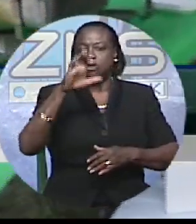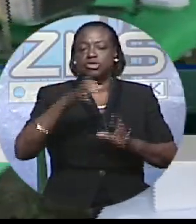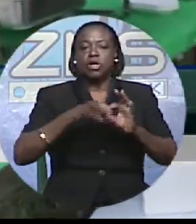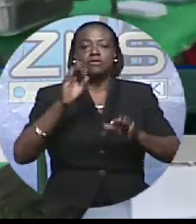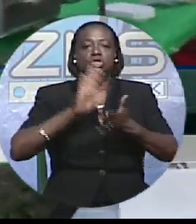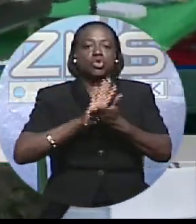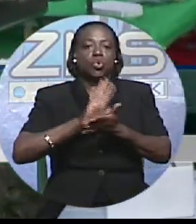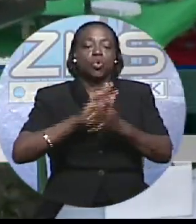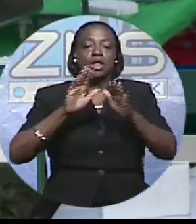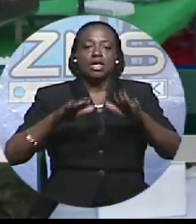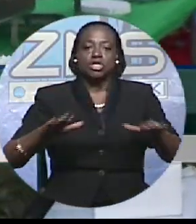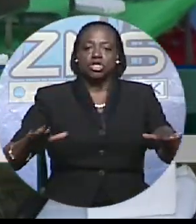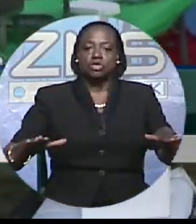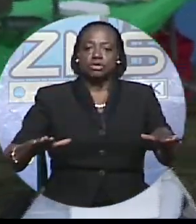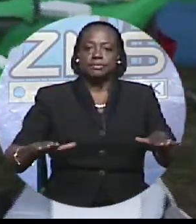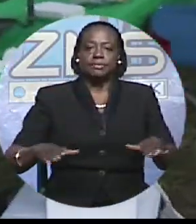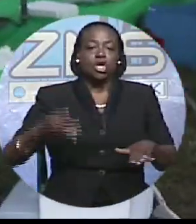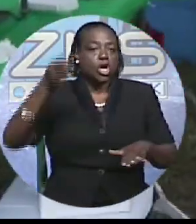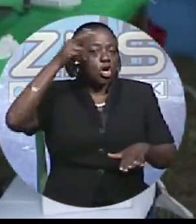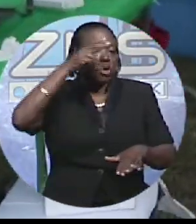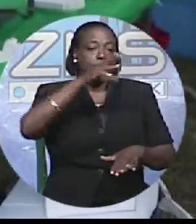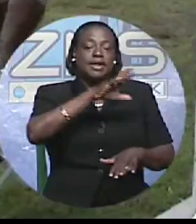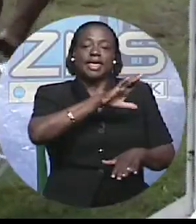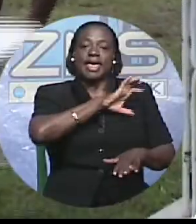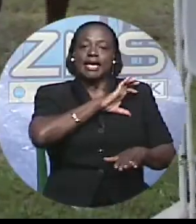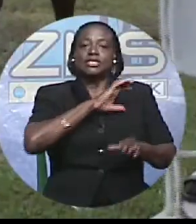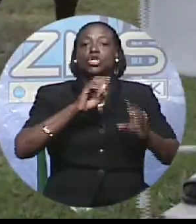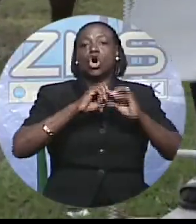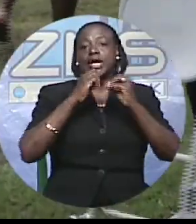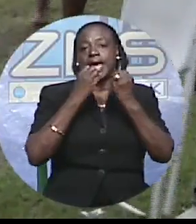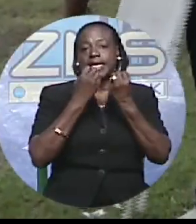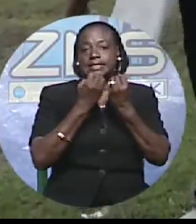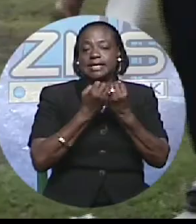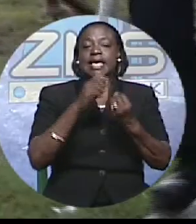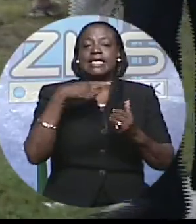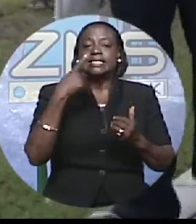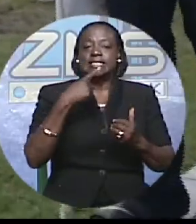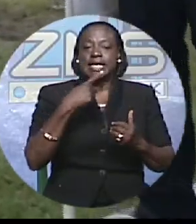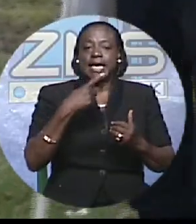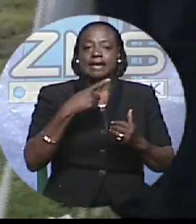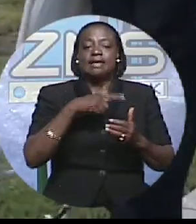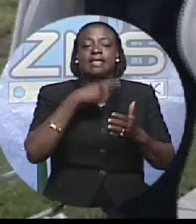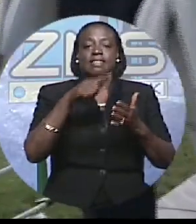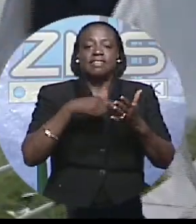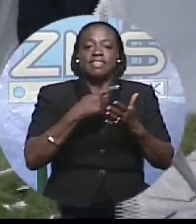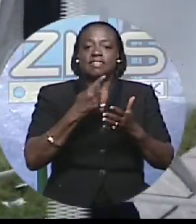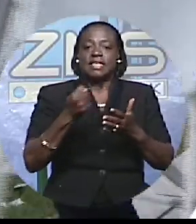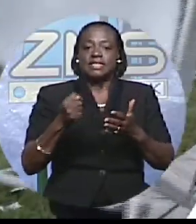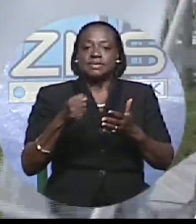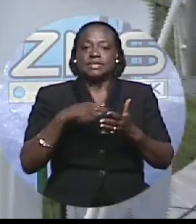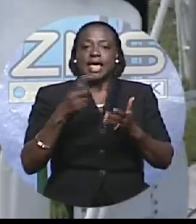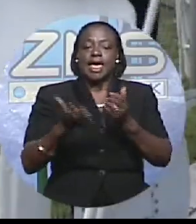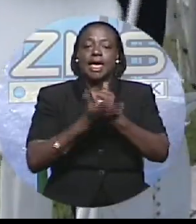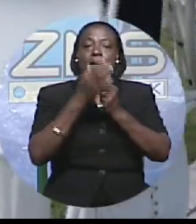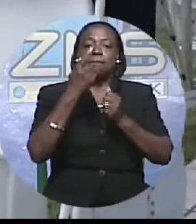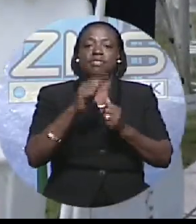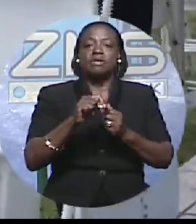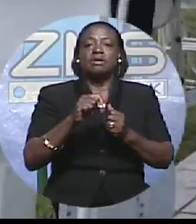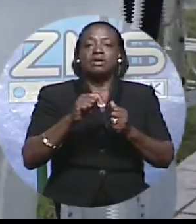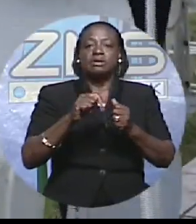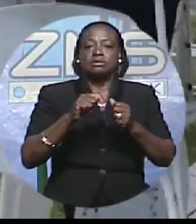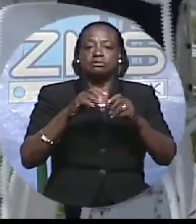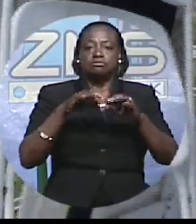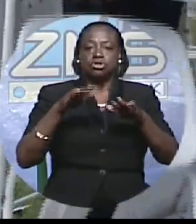event. Organizer Herbert Cash III said the event was designed to extend the church's reach in the community and to also give